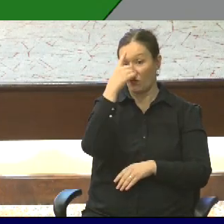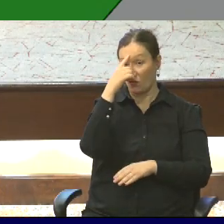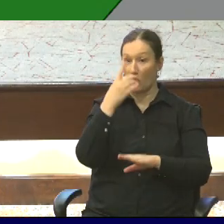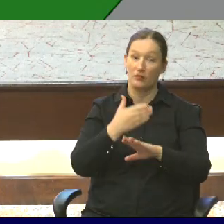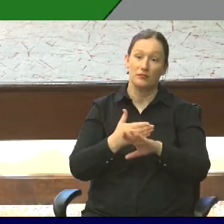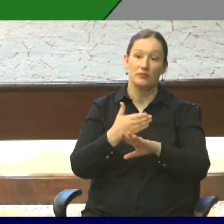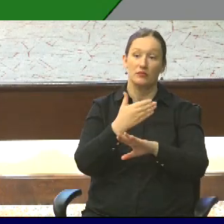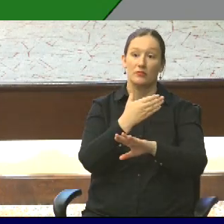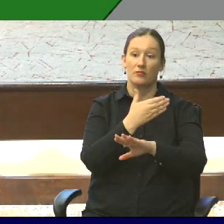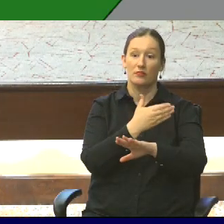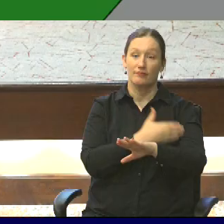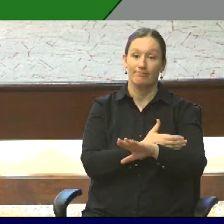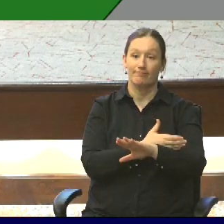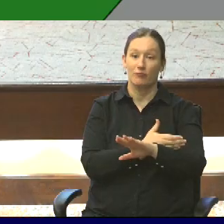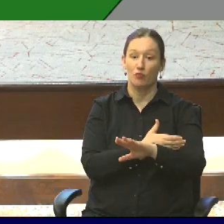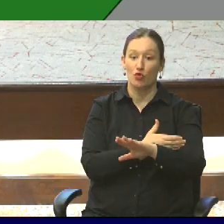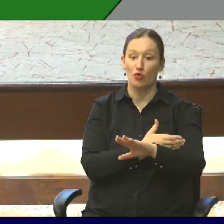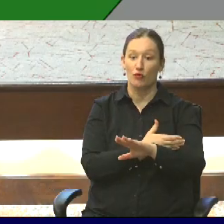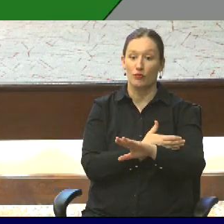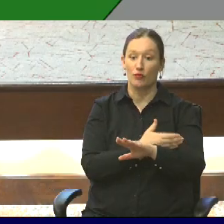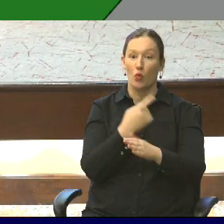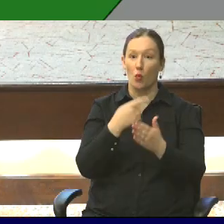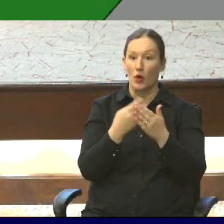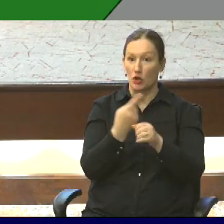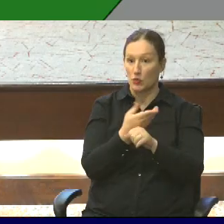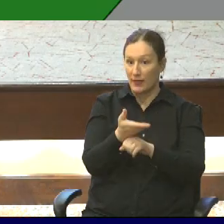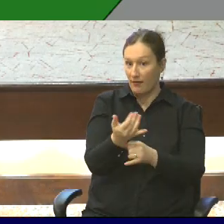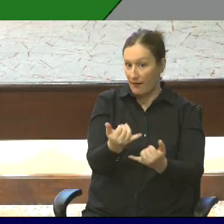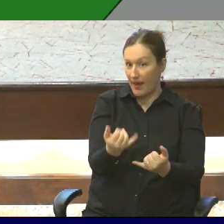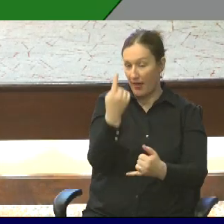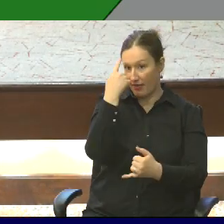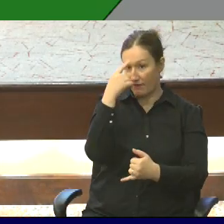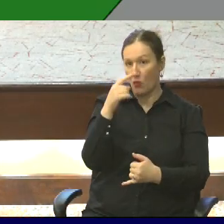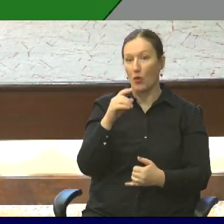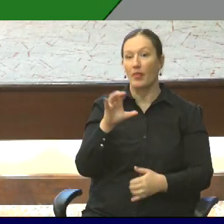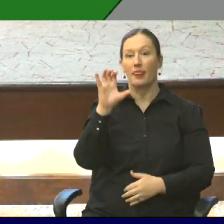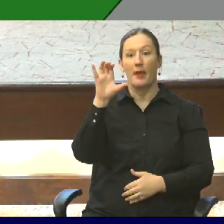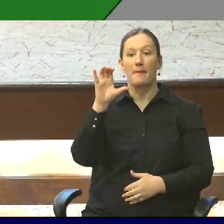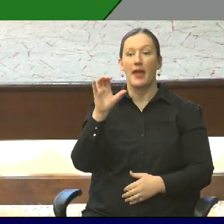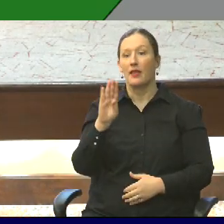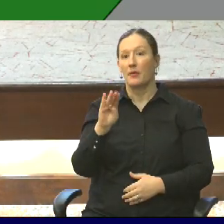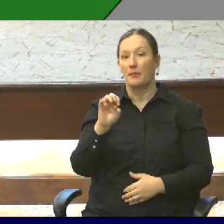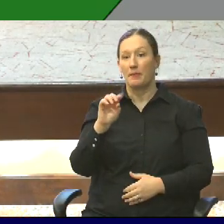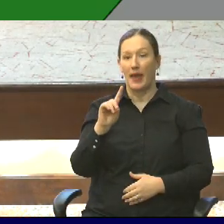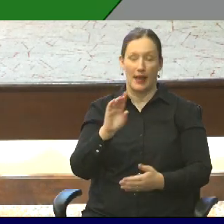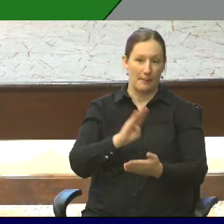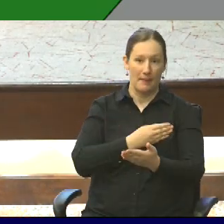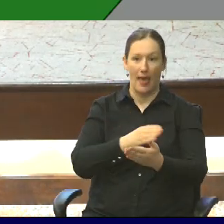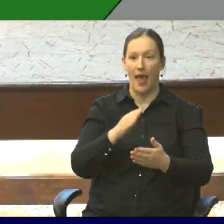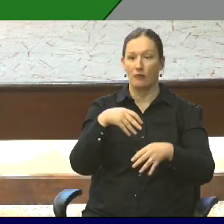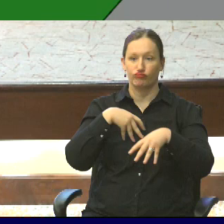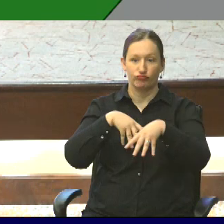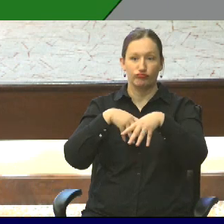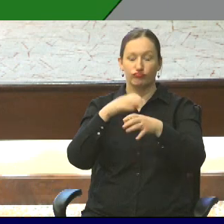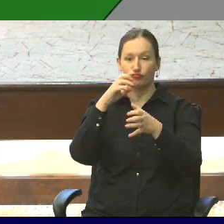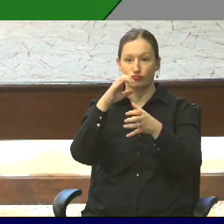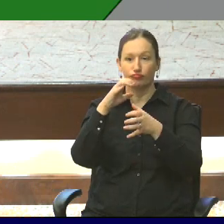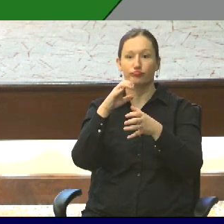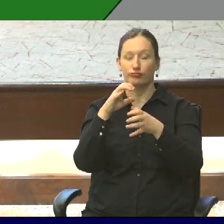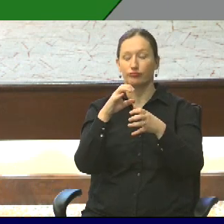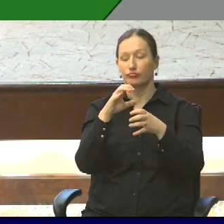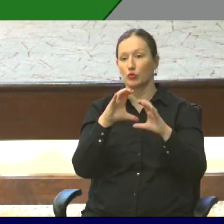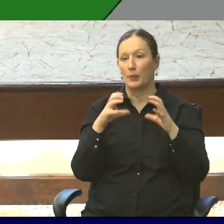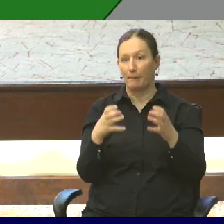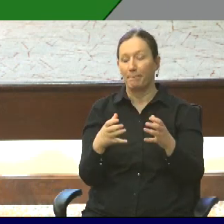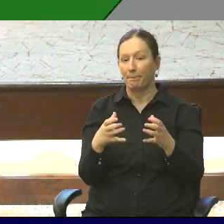enhance what's being used there now for the Baylor Band practice facility, the marching